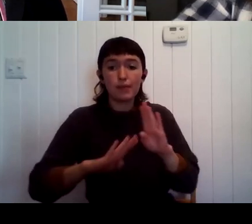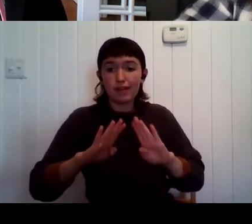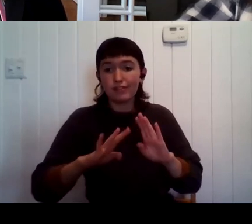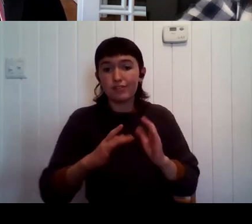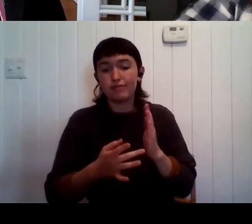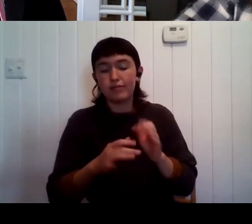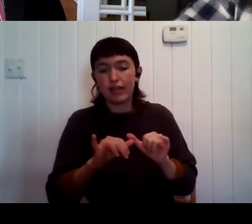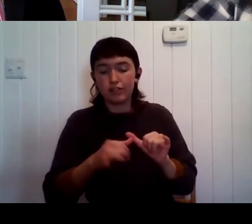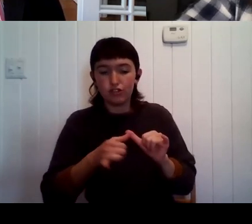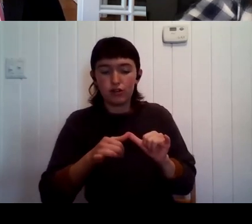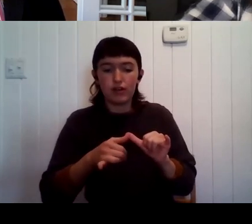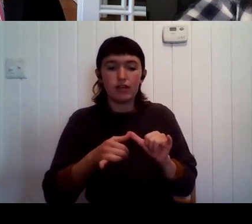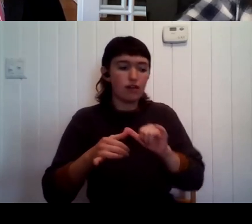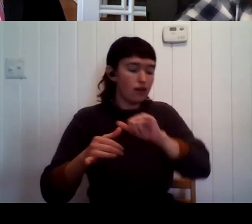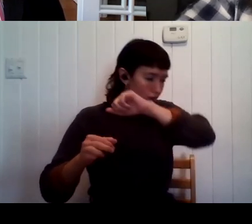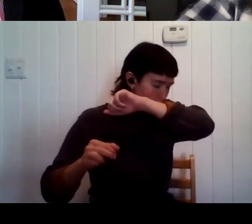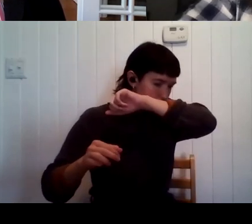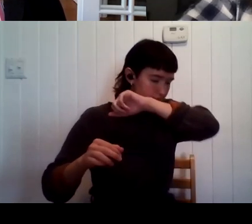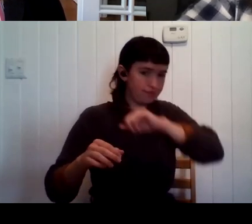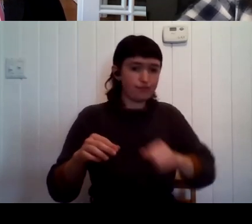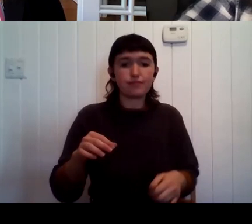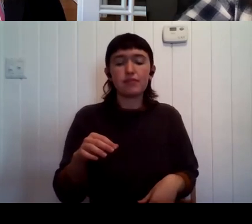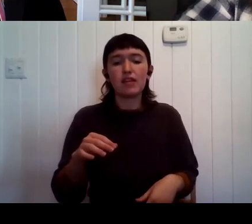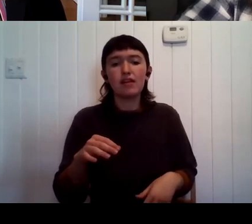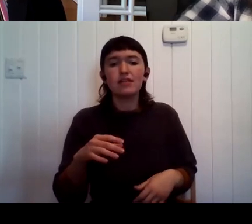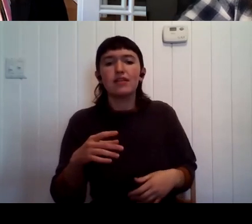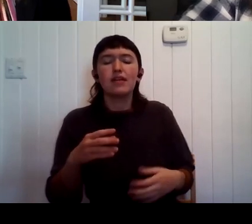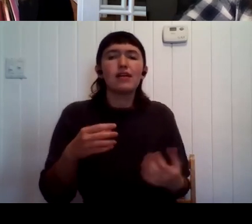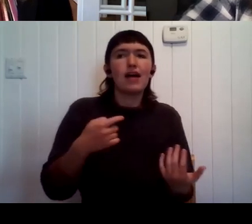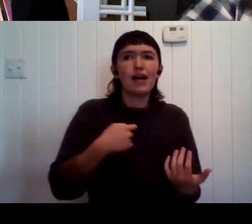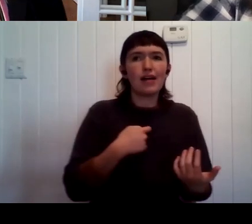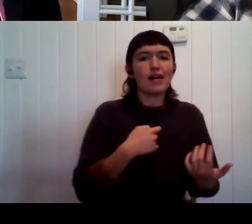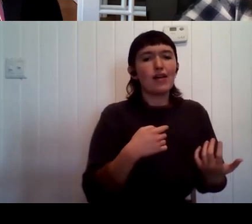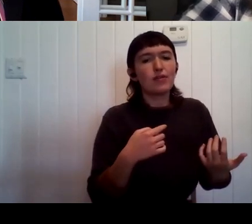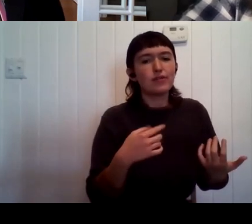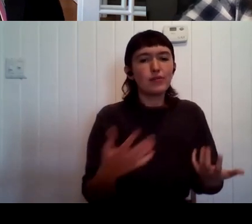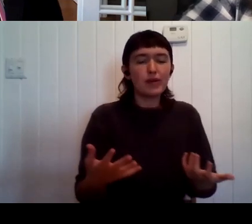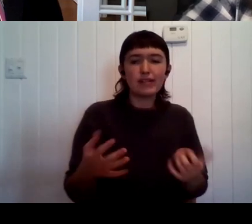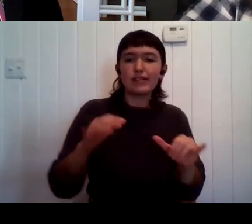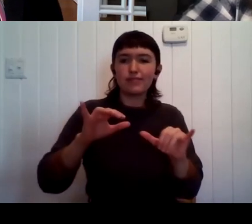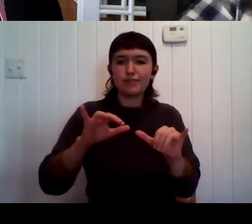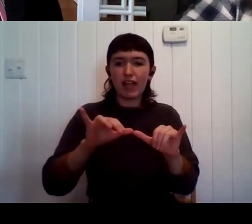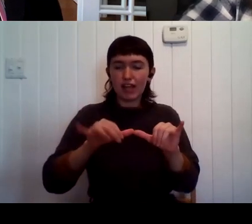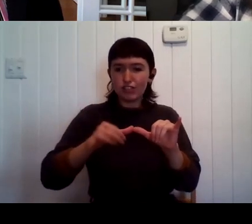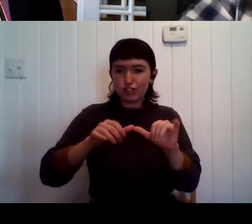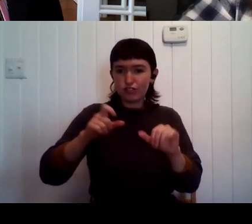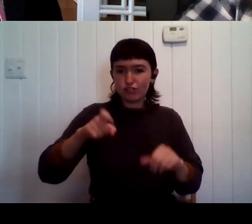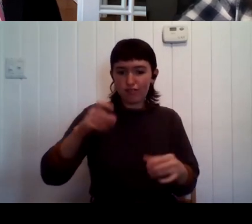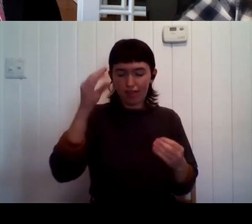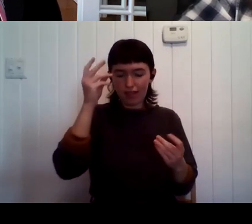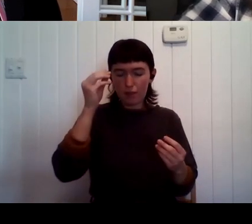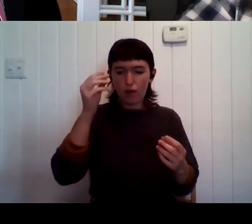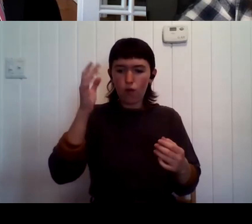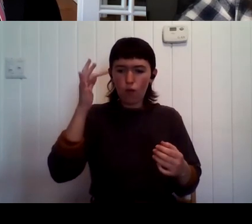that why can't we build cars that act like trees, that suck in CO2 and